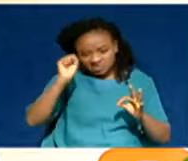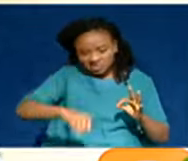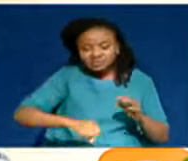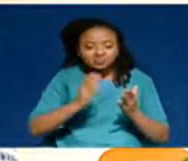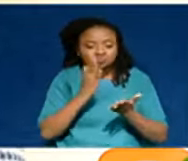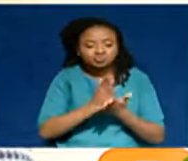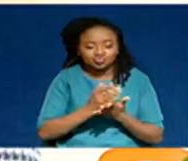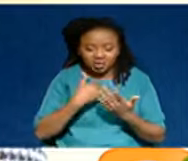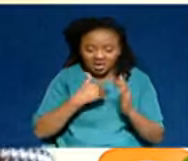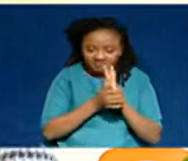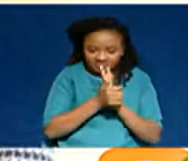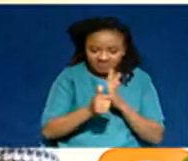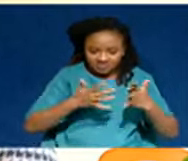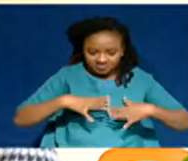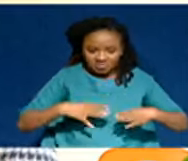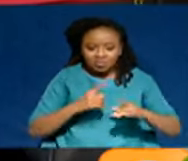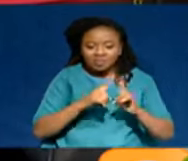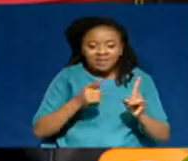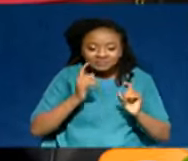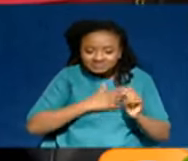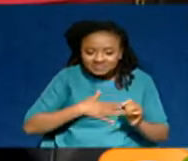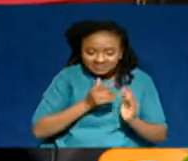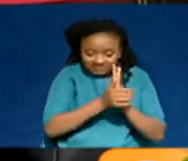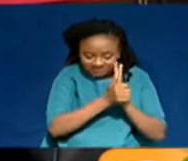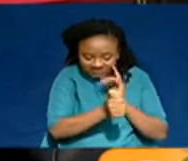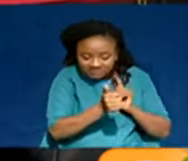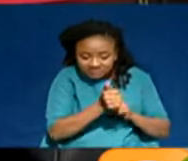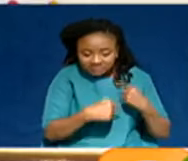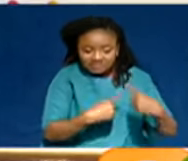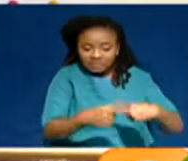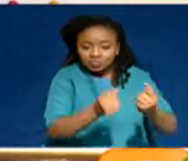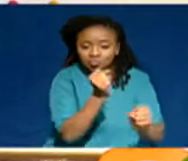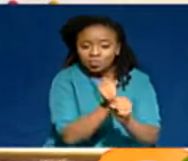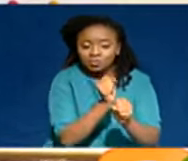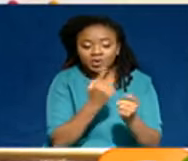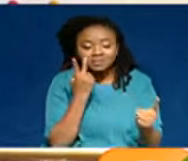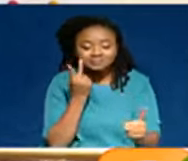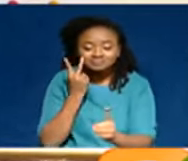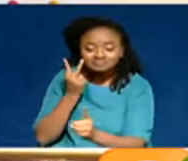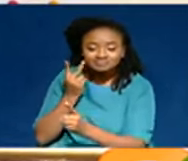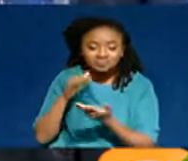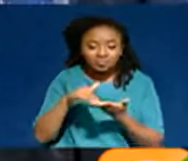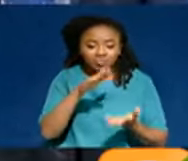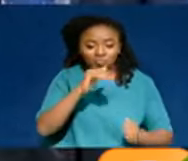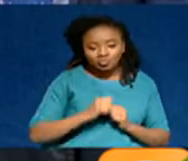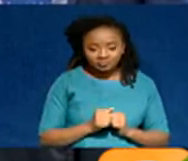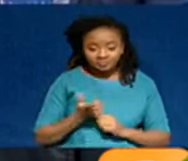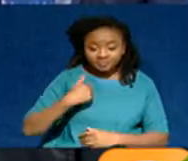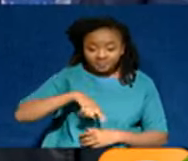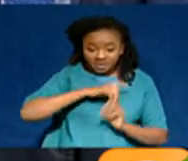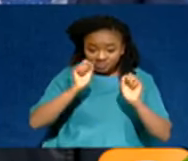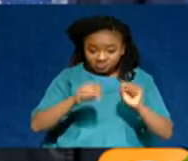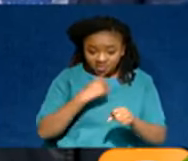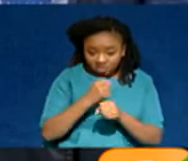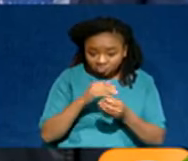conversation we are having. Can we be more productive? Can we do more with the resources that we have?